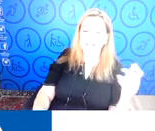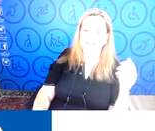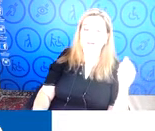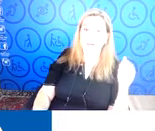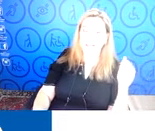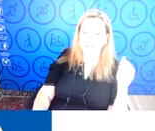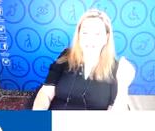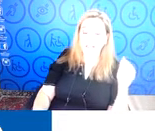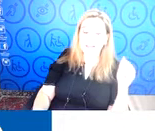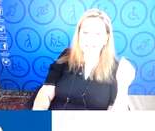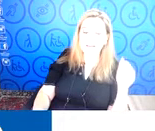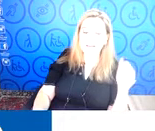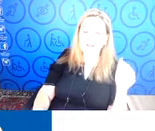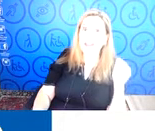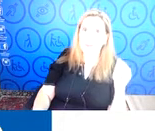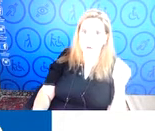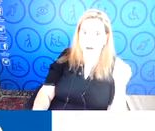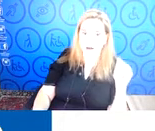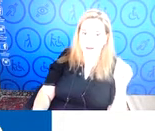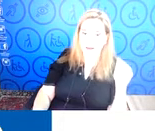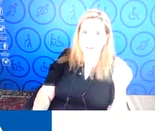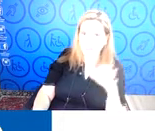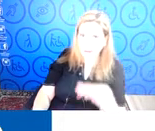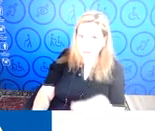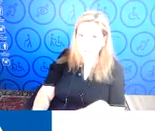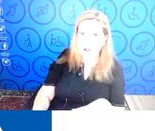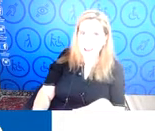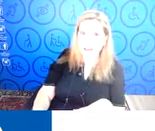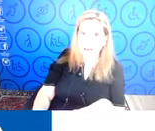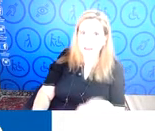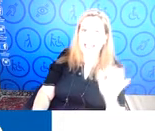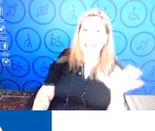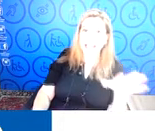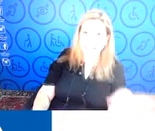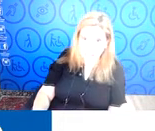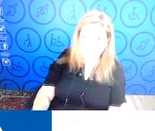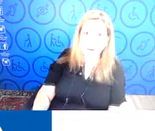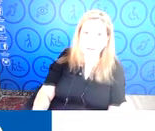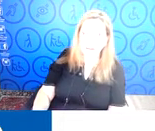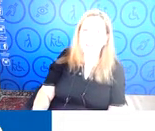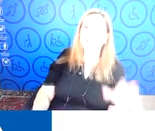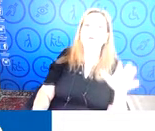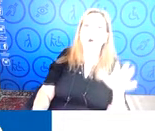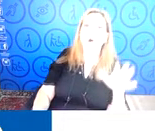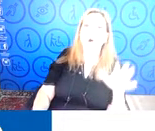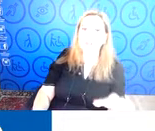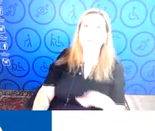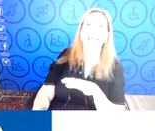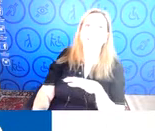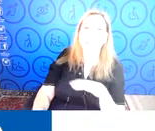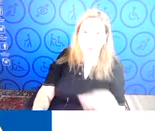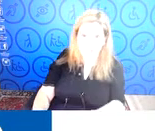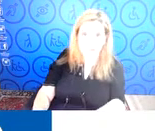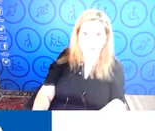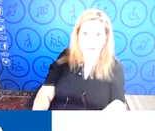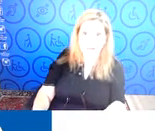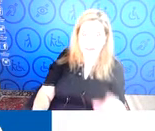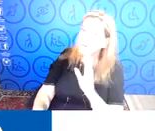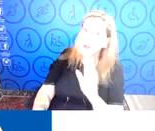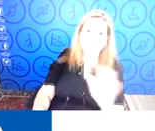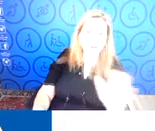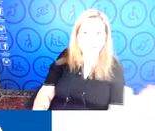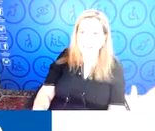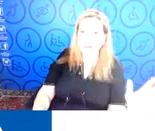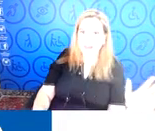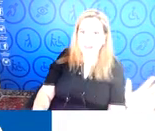events such as the Feast of the Senses dinner and more. But if I can be frank, at this point, you would also be exhausted. And